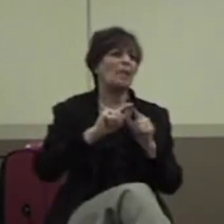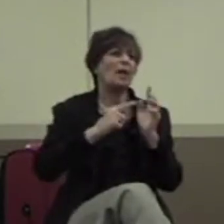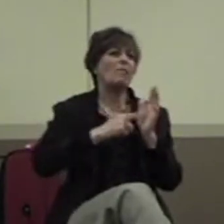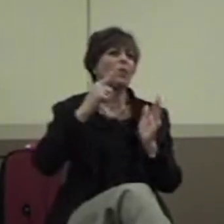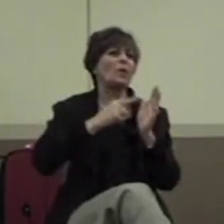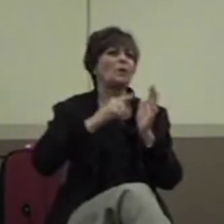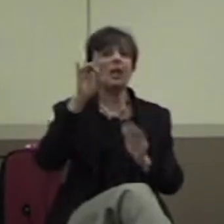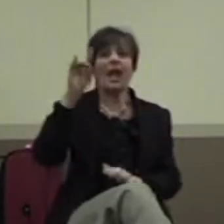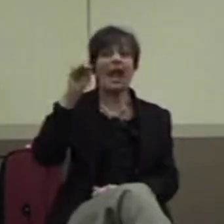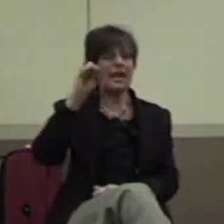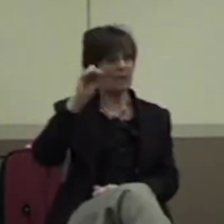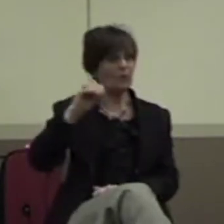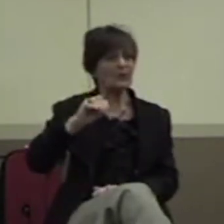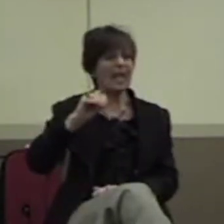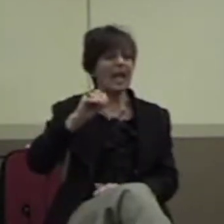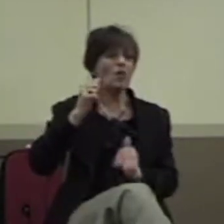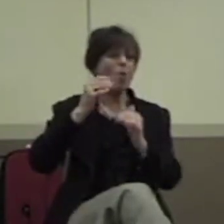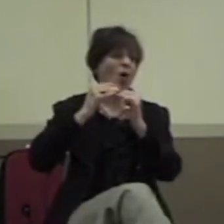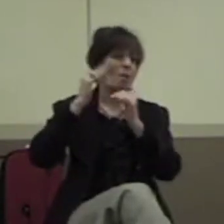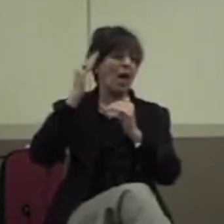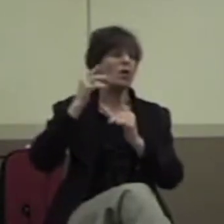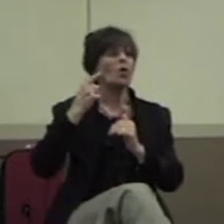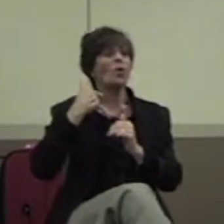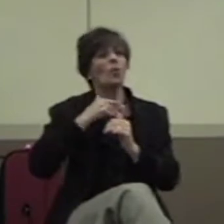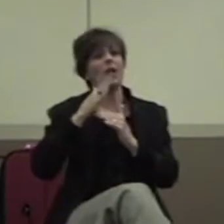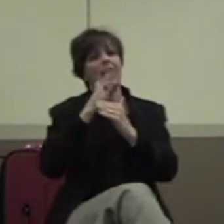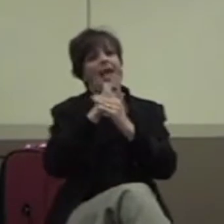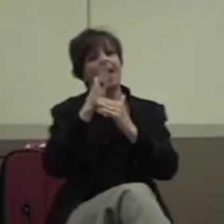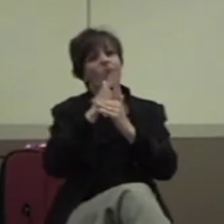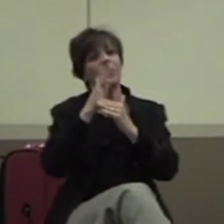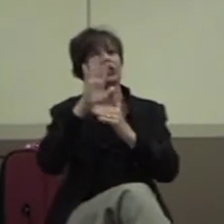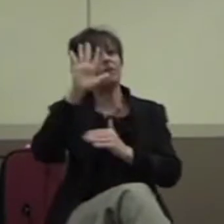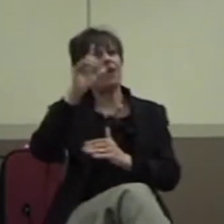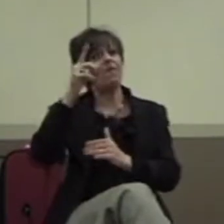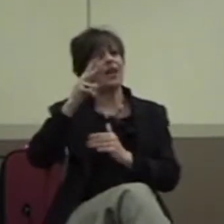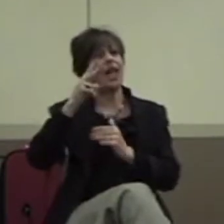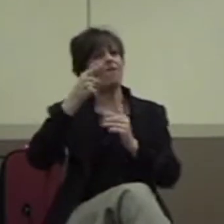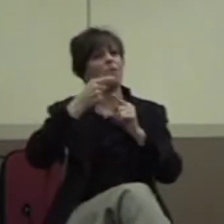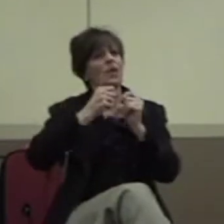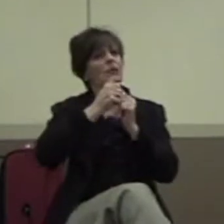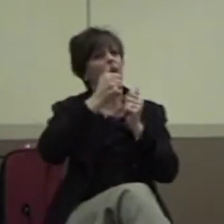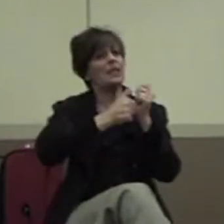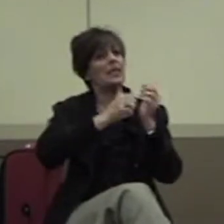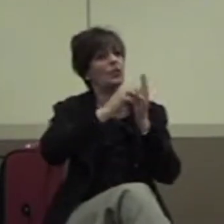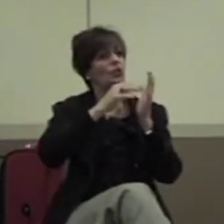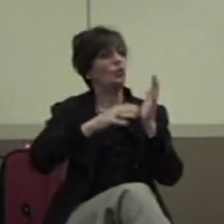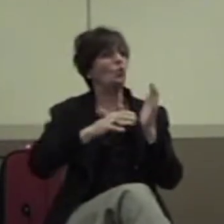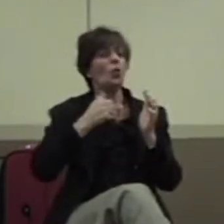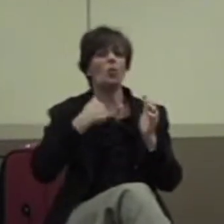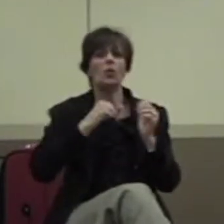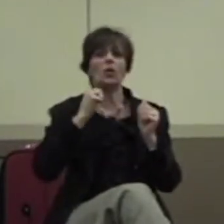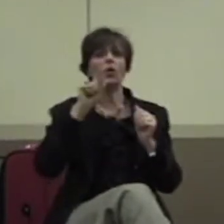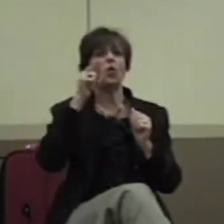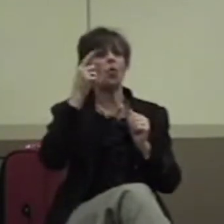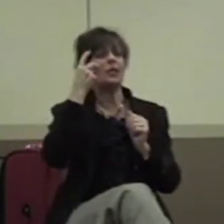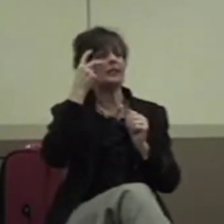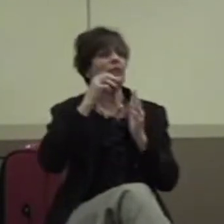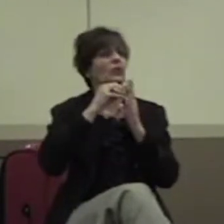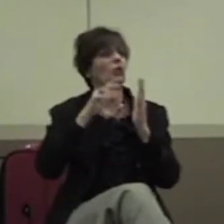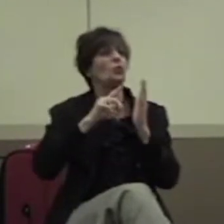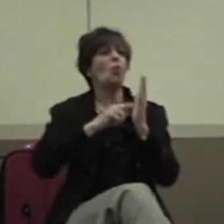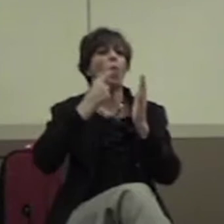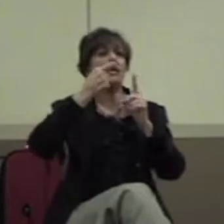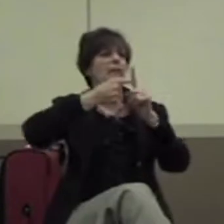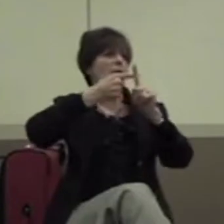while, 80% or better. We averaged 5.5 months with each student. We were only able to see